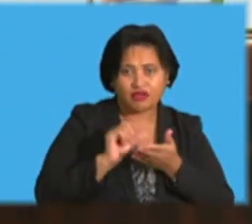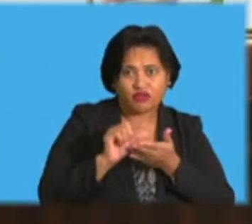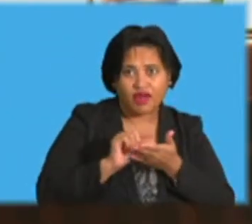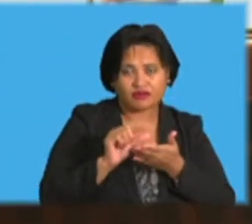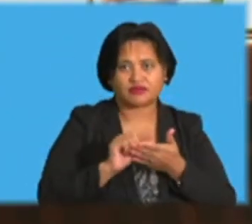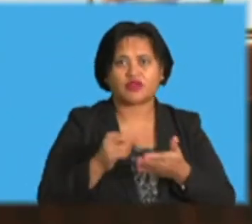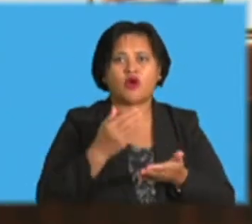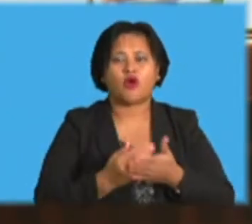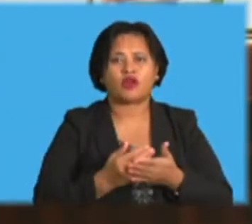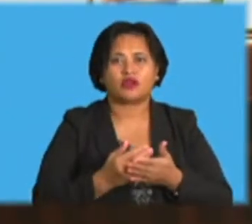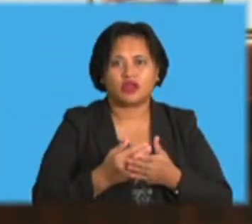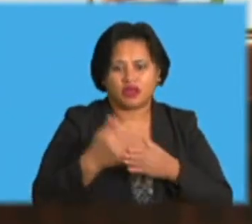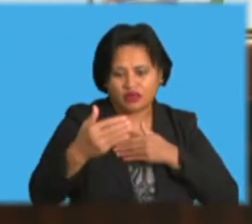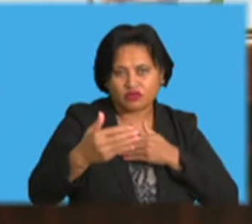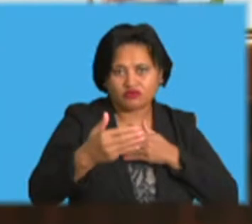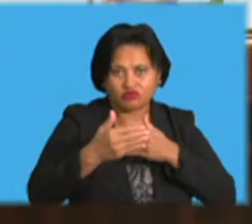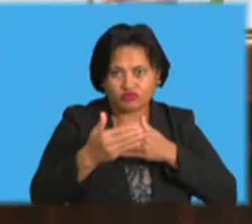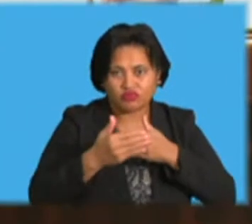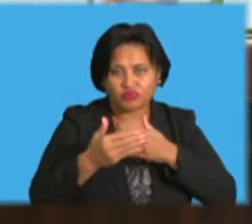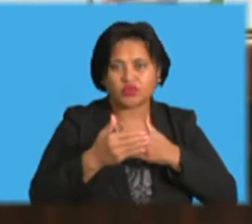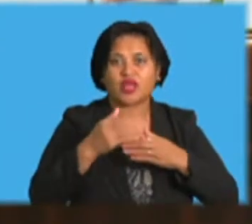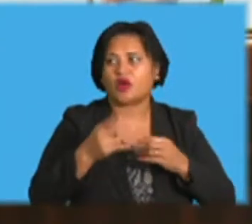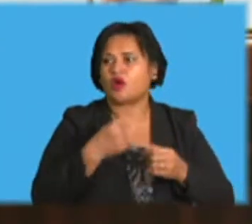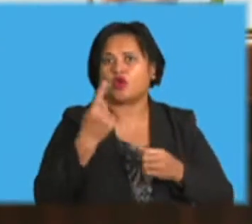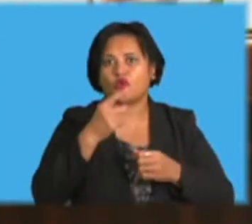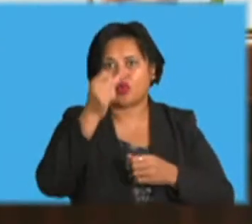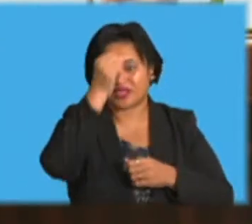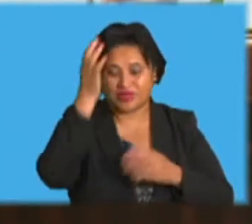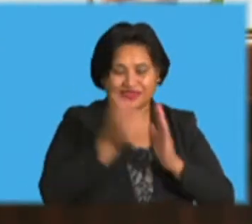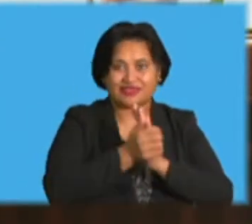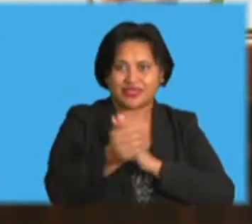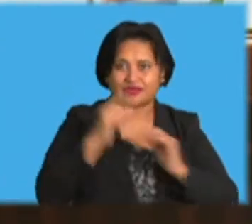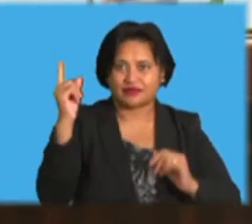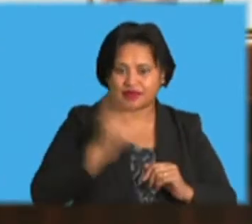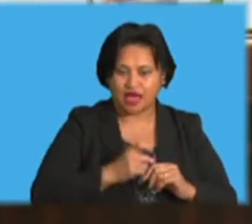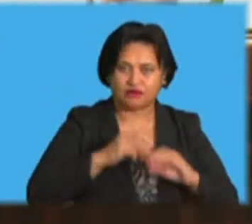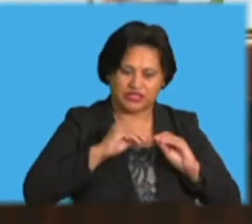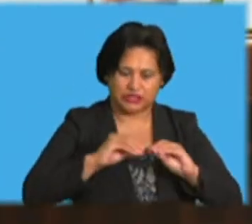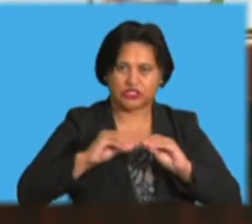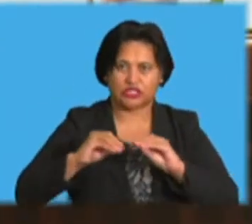grants are made for annual salary for individual sports development